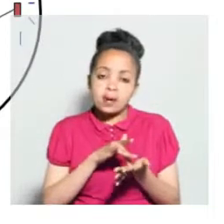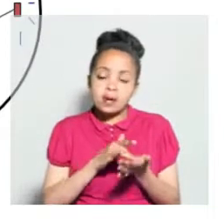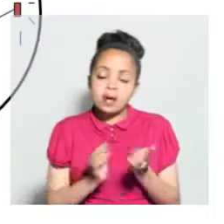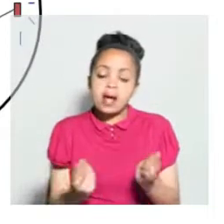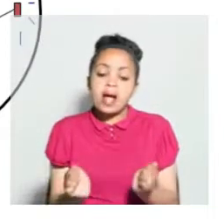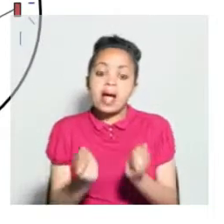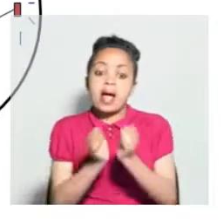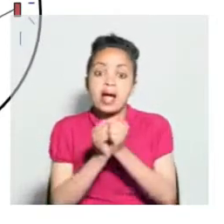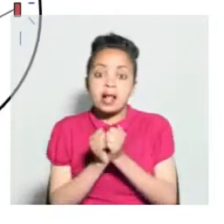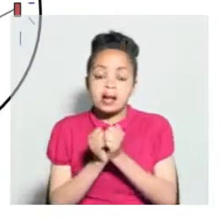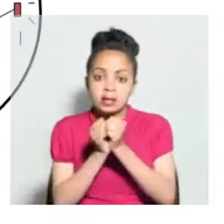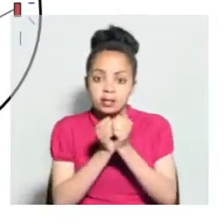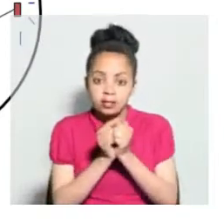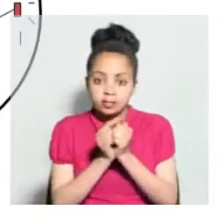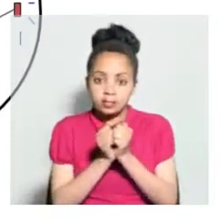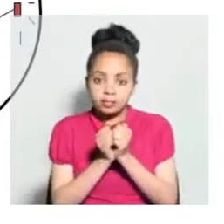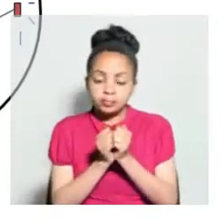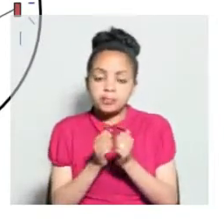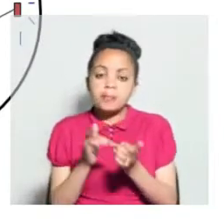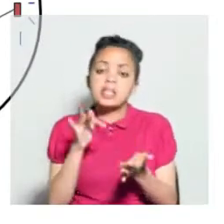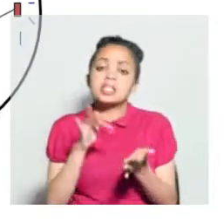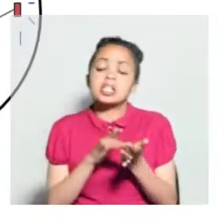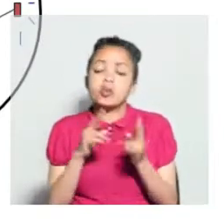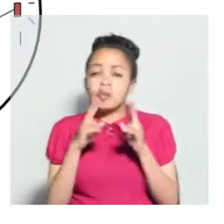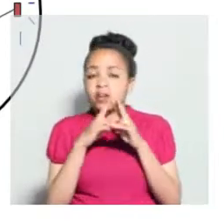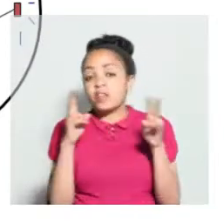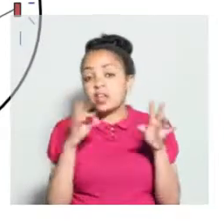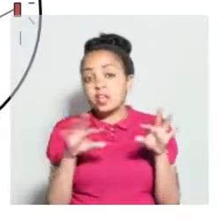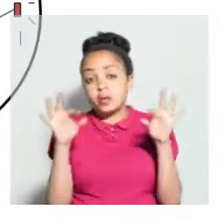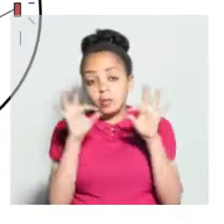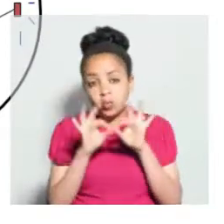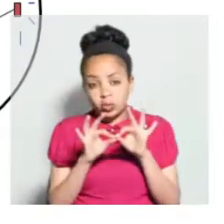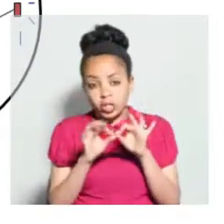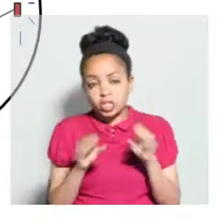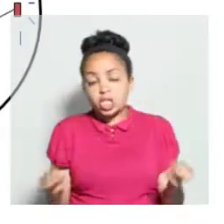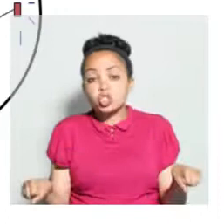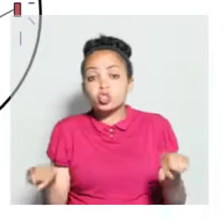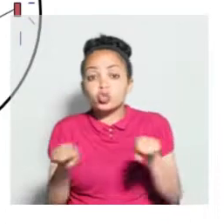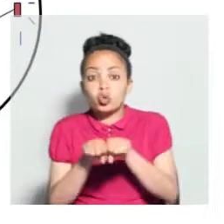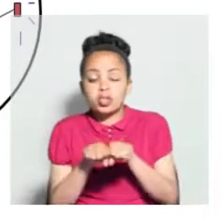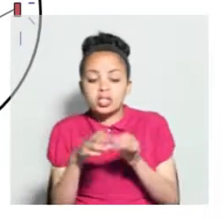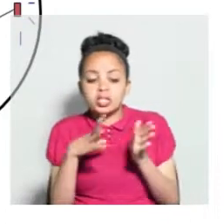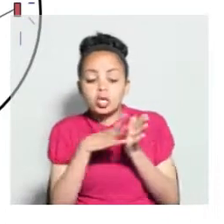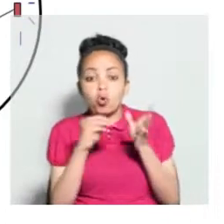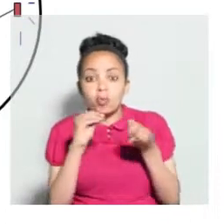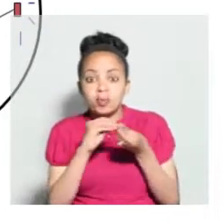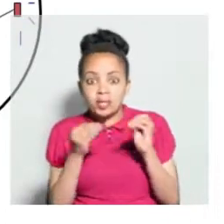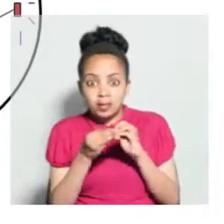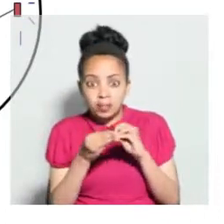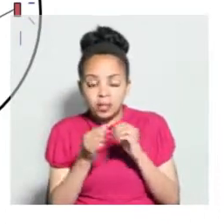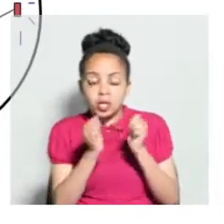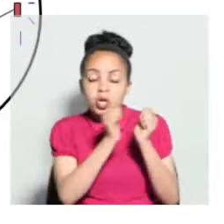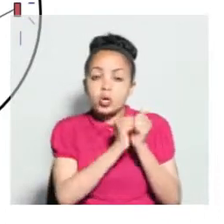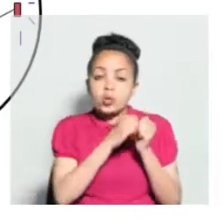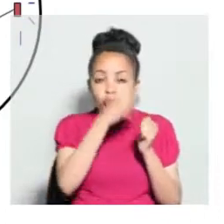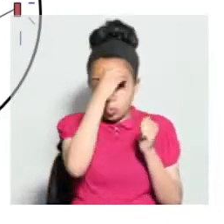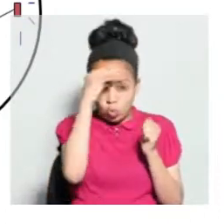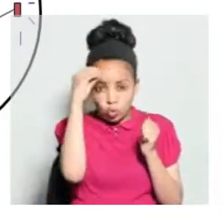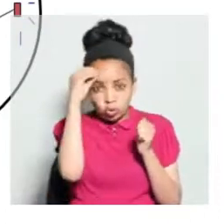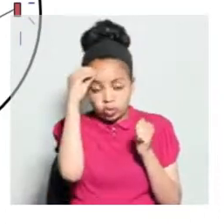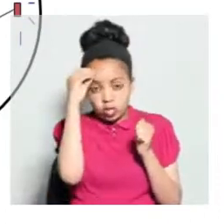them together. Centromere is very importantly joining the copy number with the original